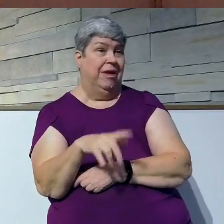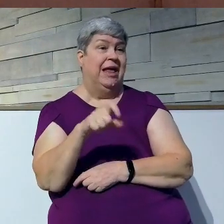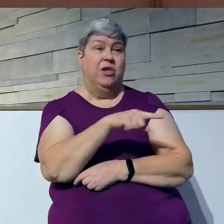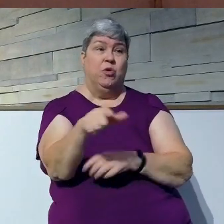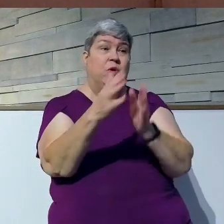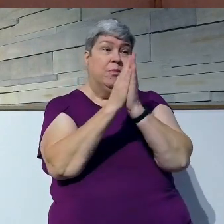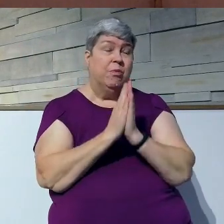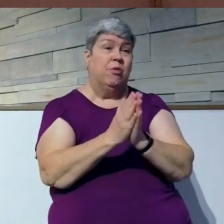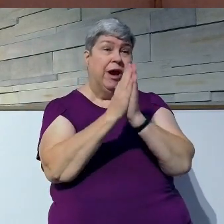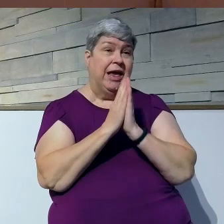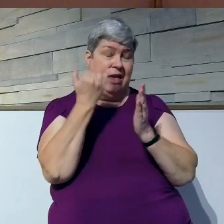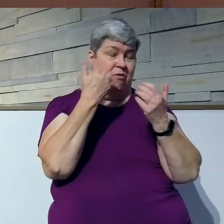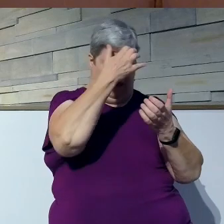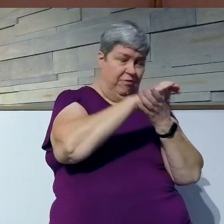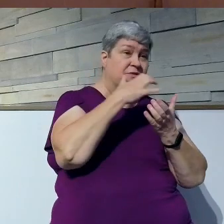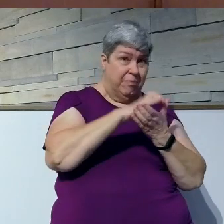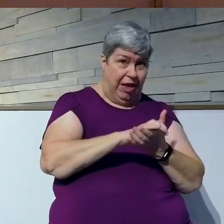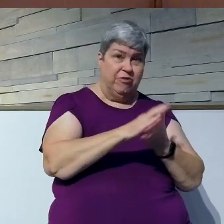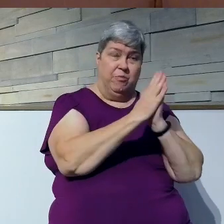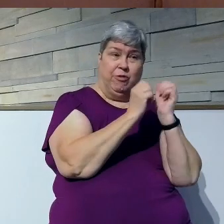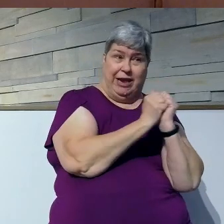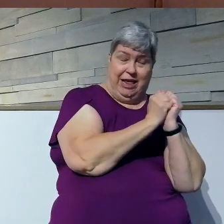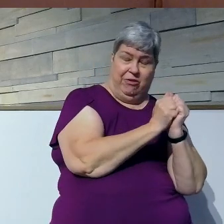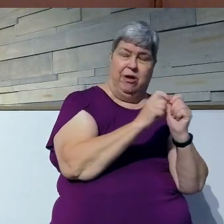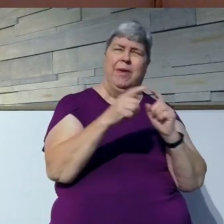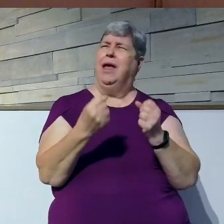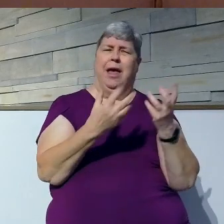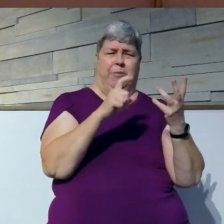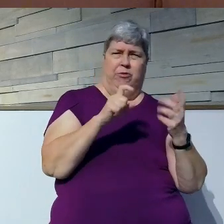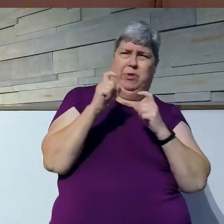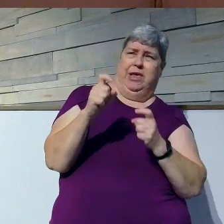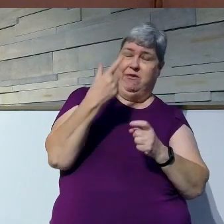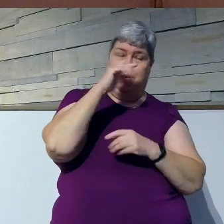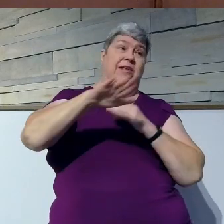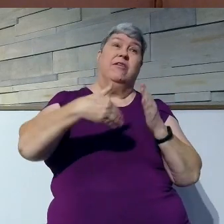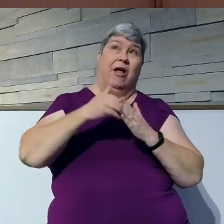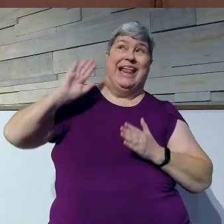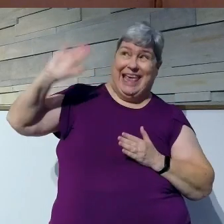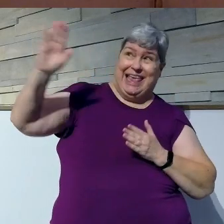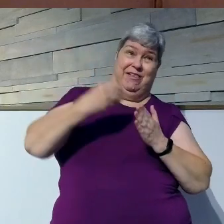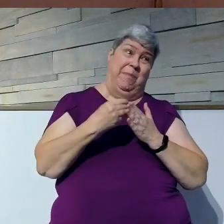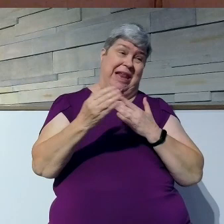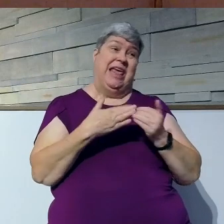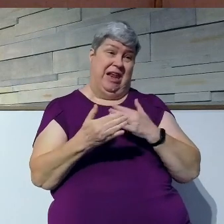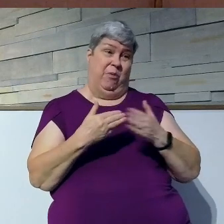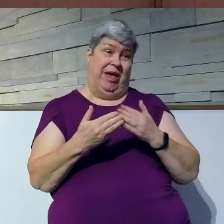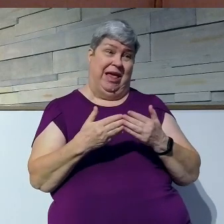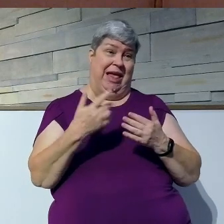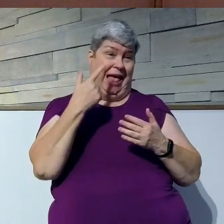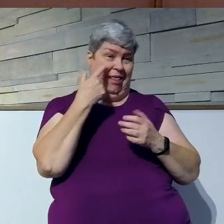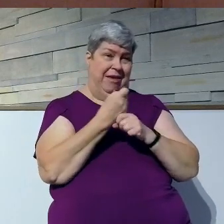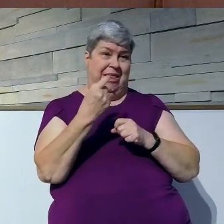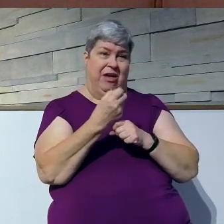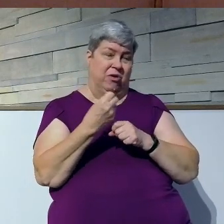you to pray. If you have a spouse, pray with your spouse. How much do we need to give? Because it's all God's money anyway. And I believe that by next year